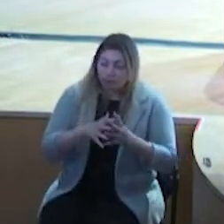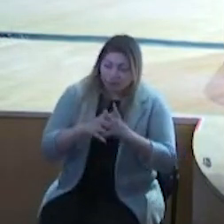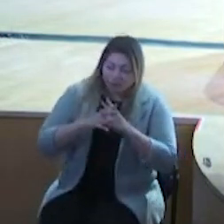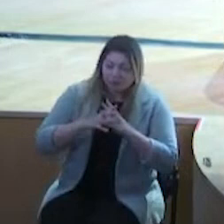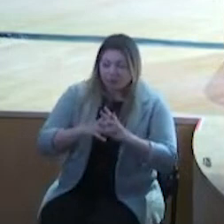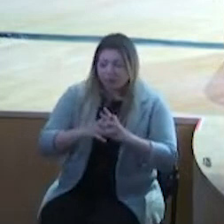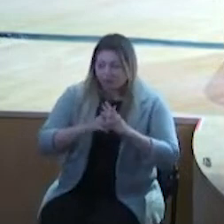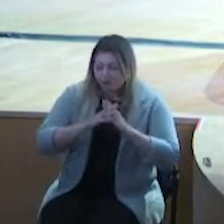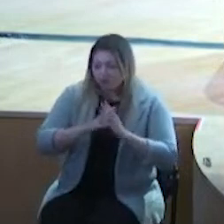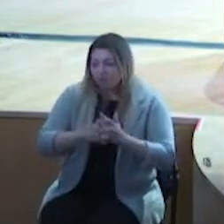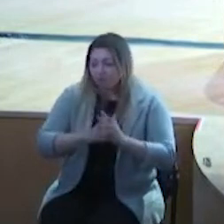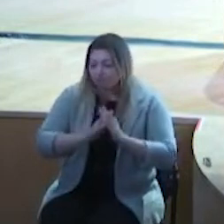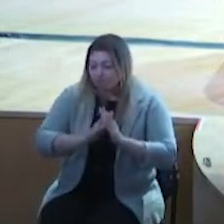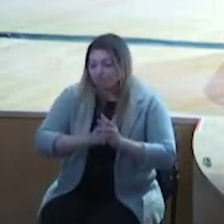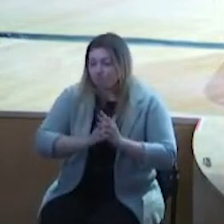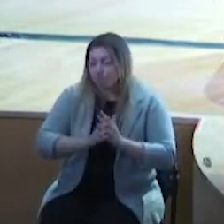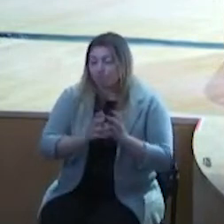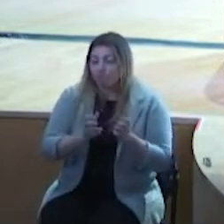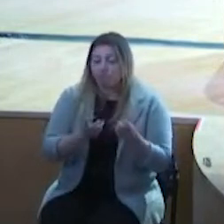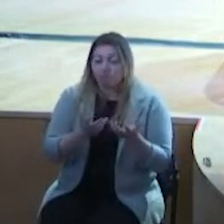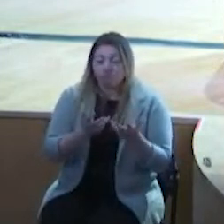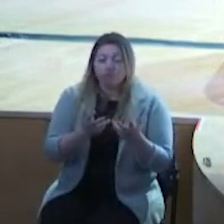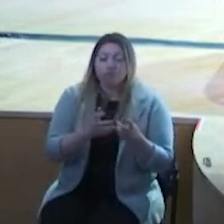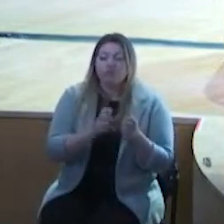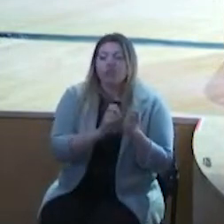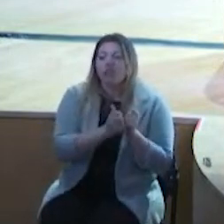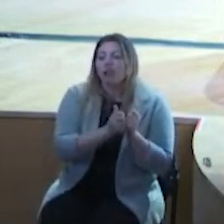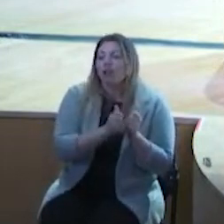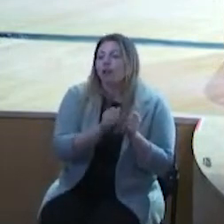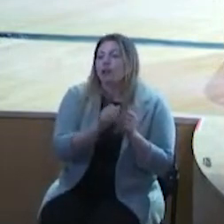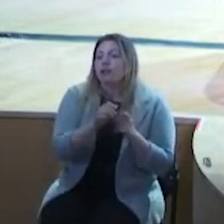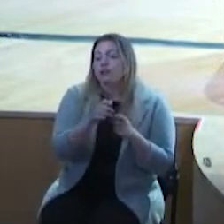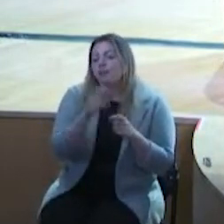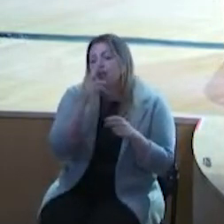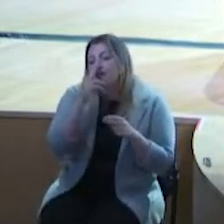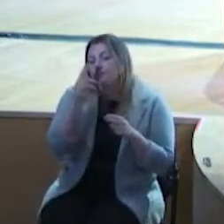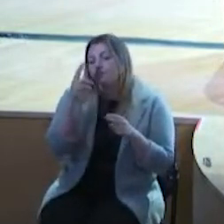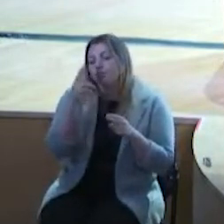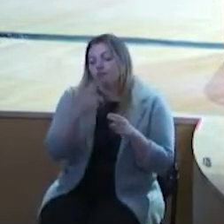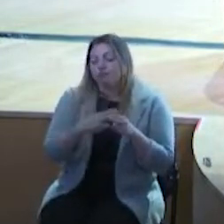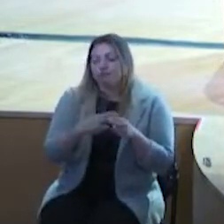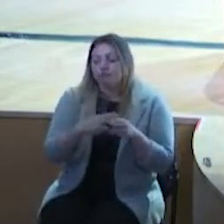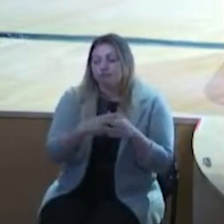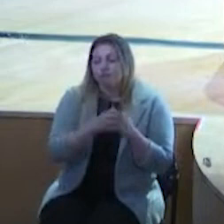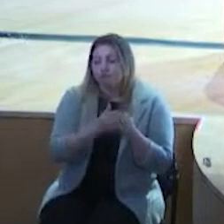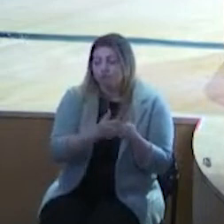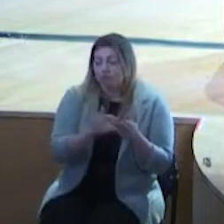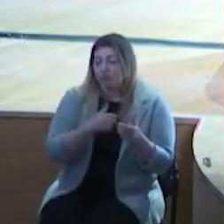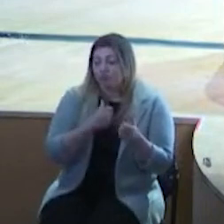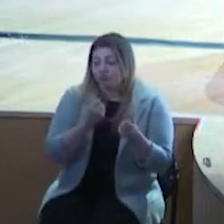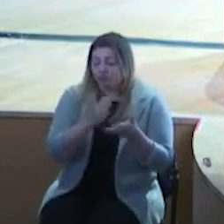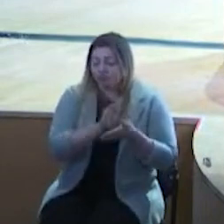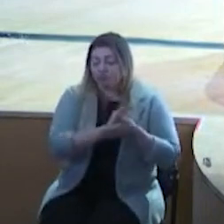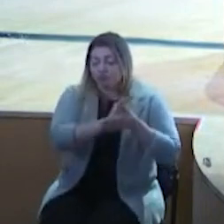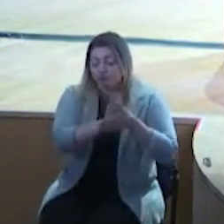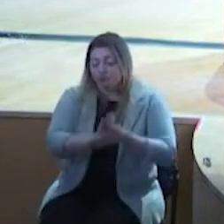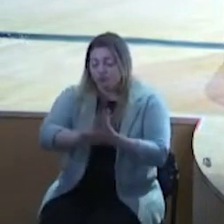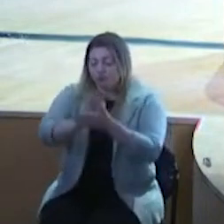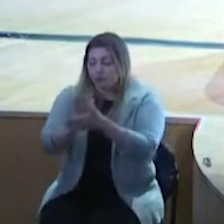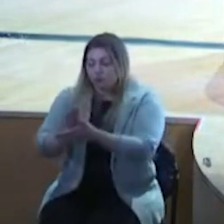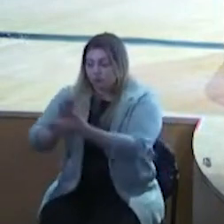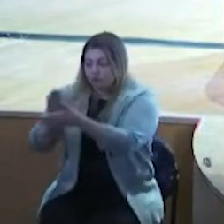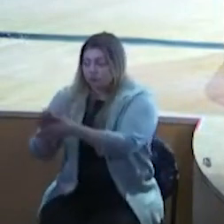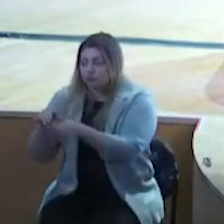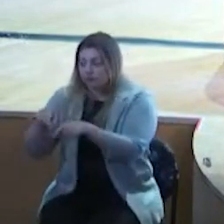with sport boats. We have a tremendous amount of sailboats that come into our waters. In